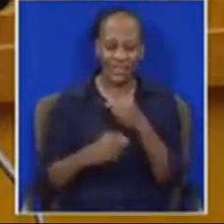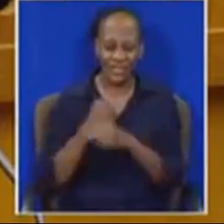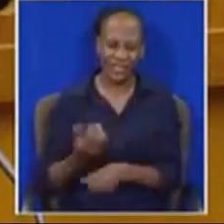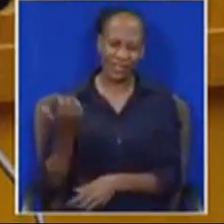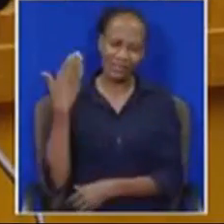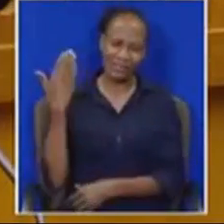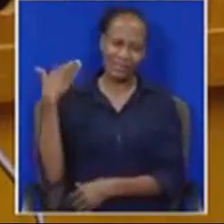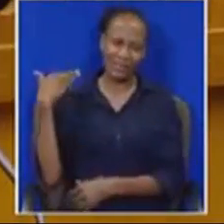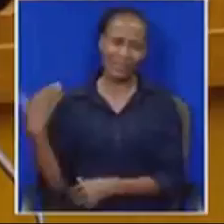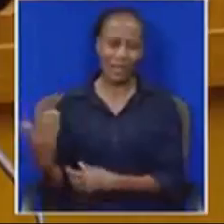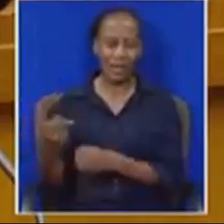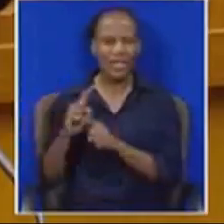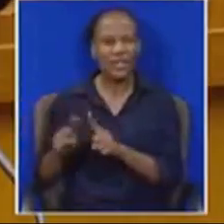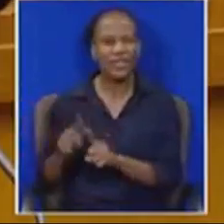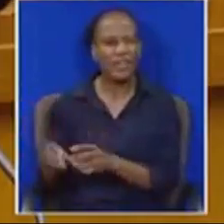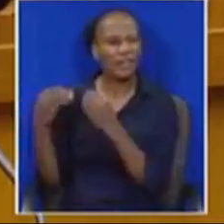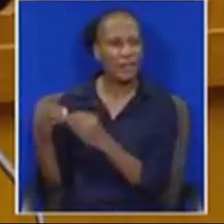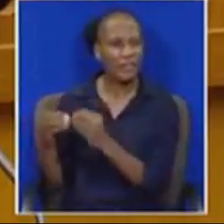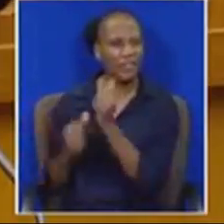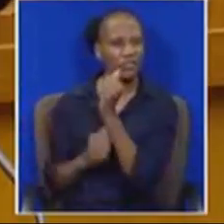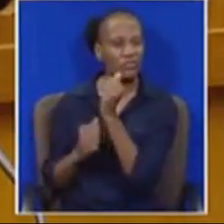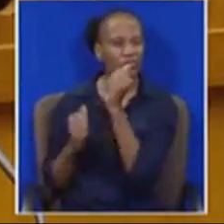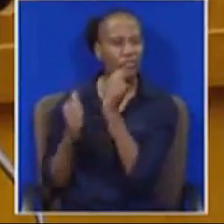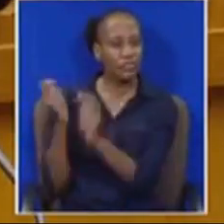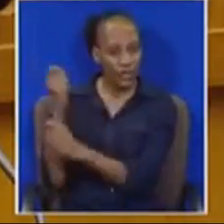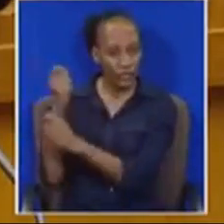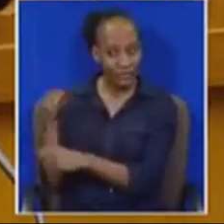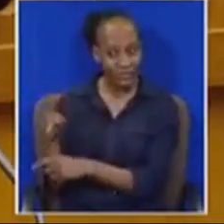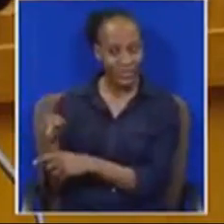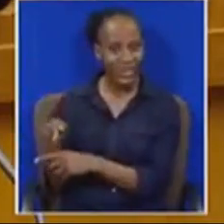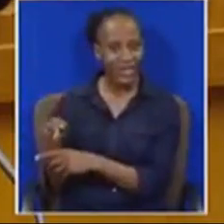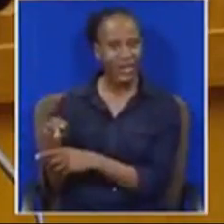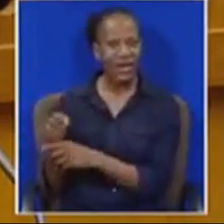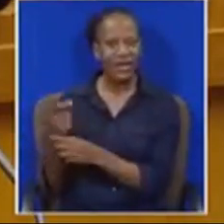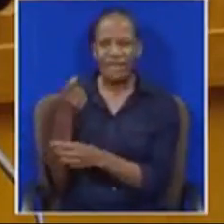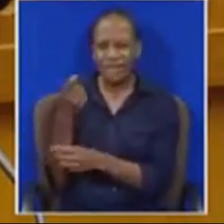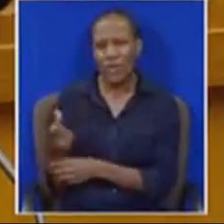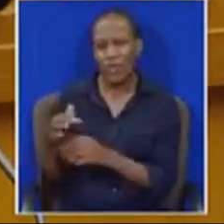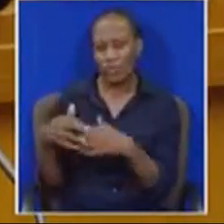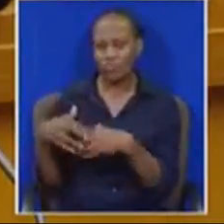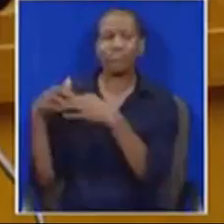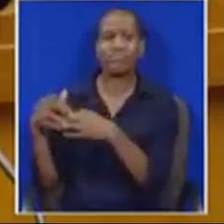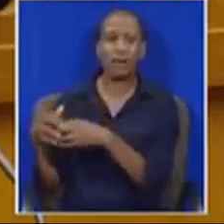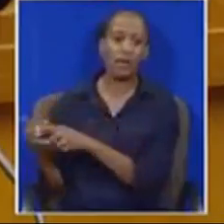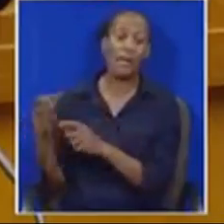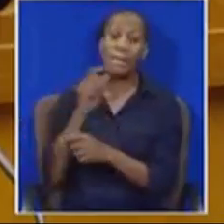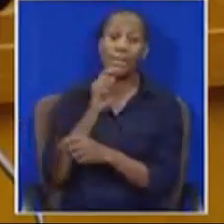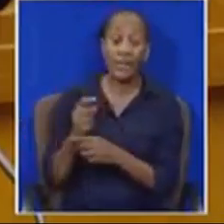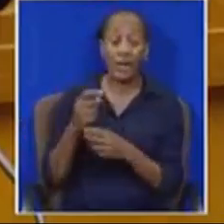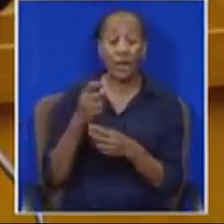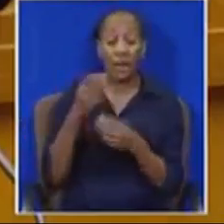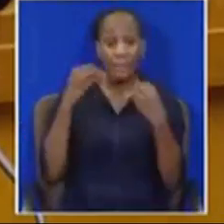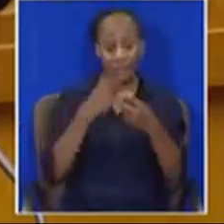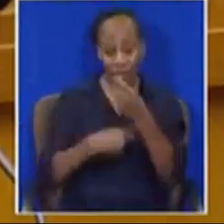our manufacturing capacity, which has deeply affected employment and exports. We